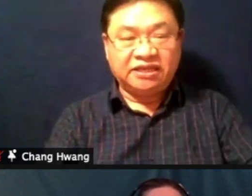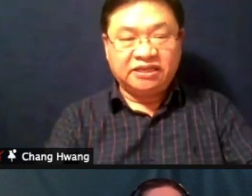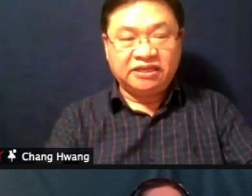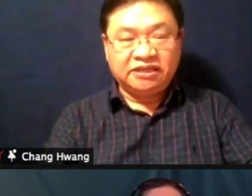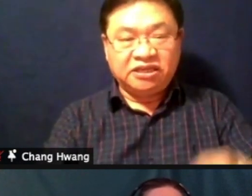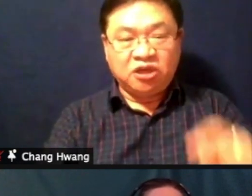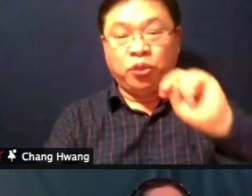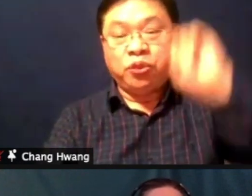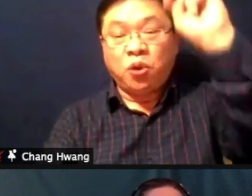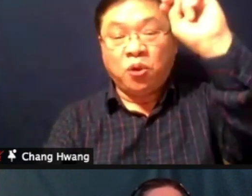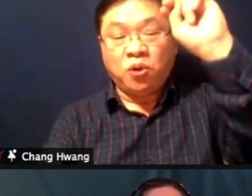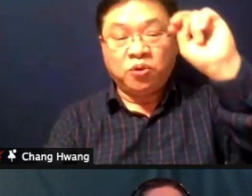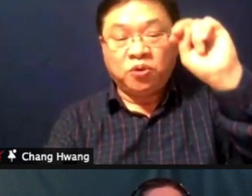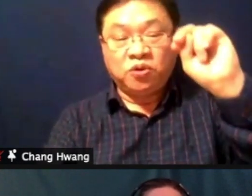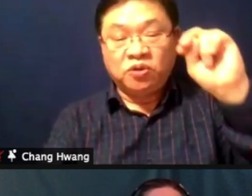right here.